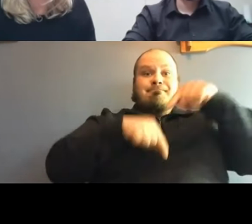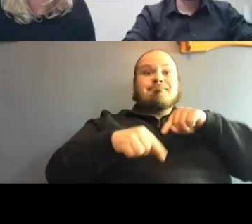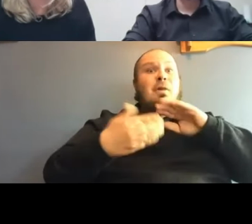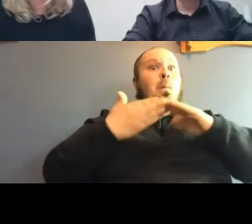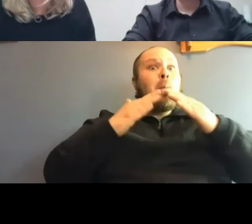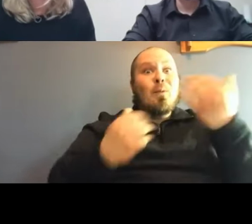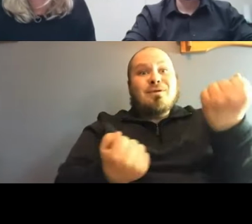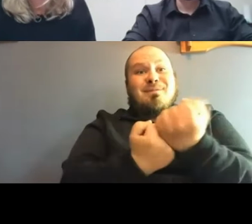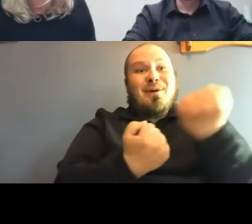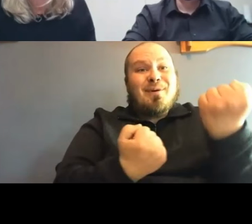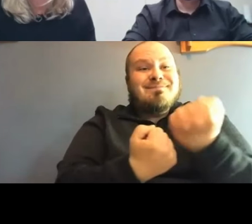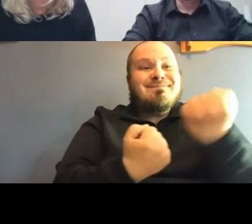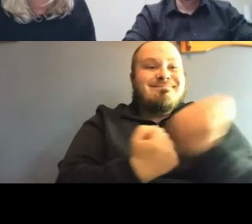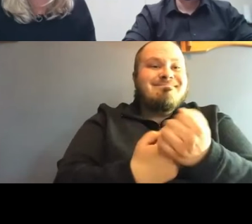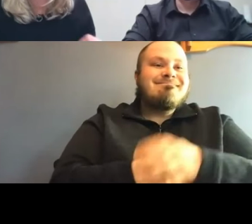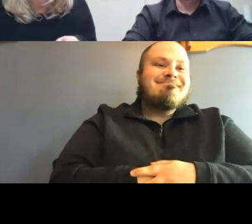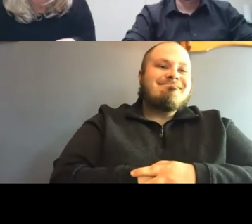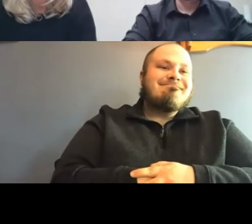support.